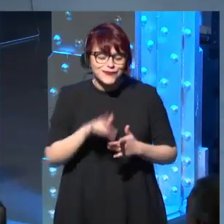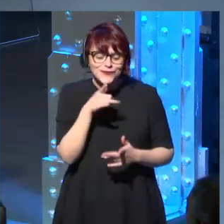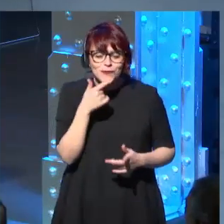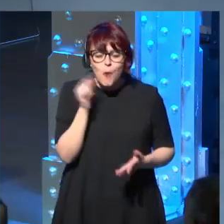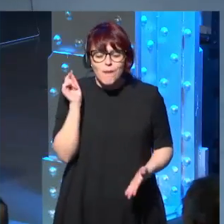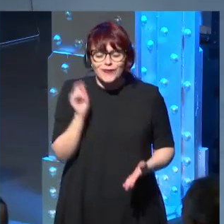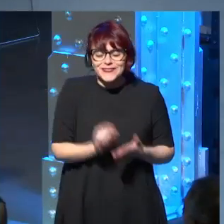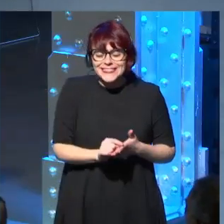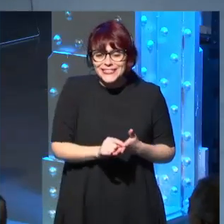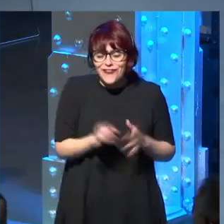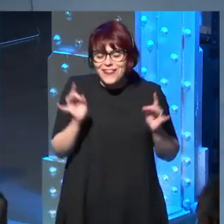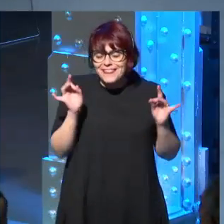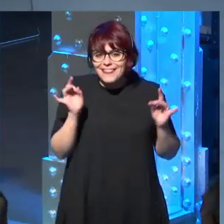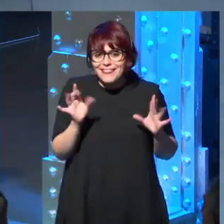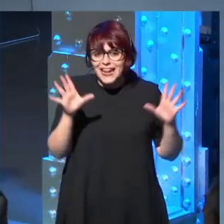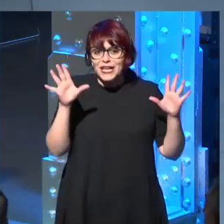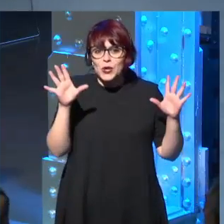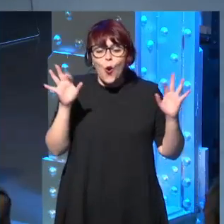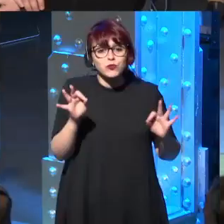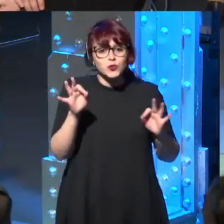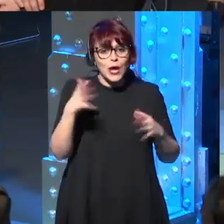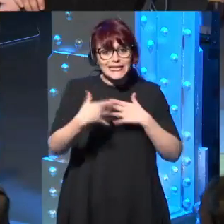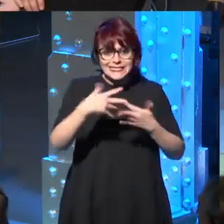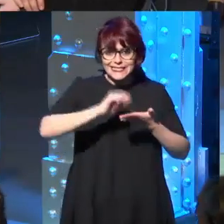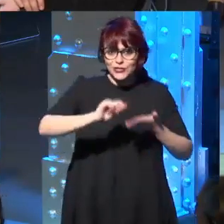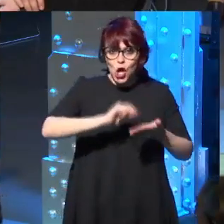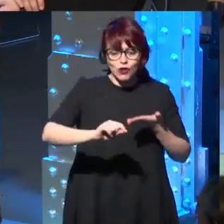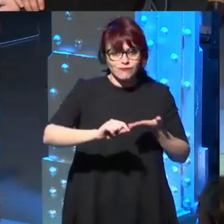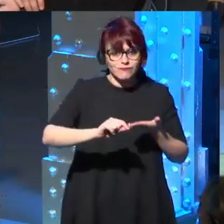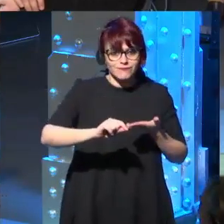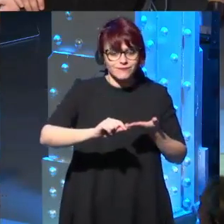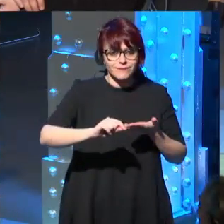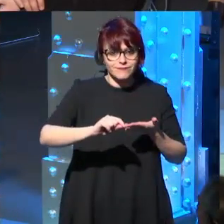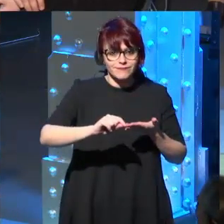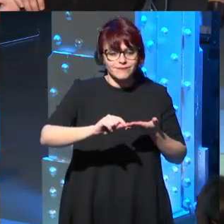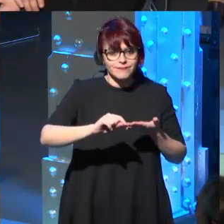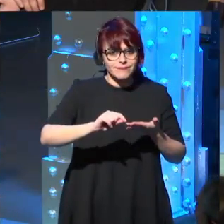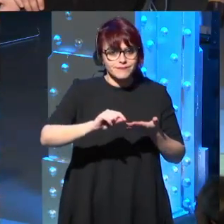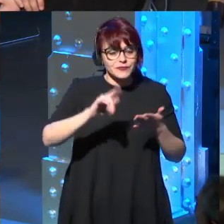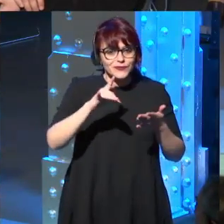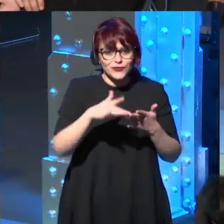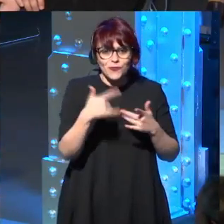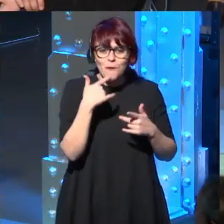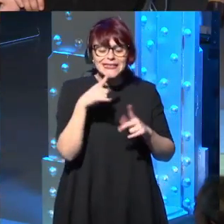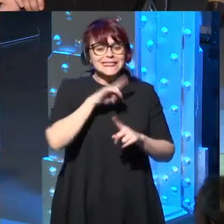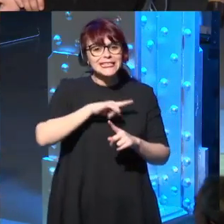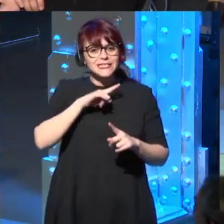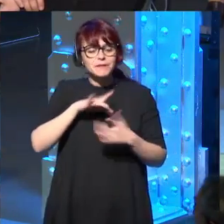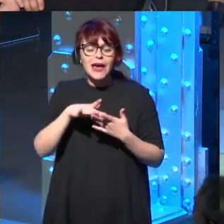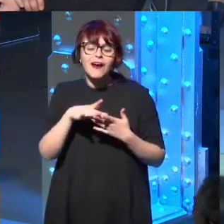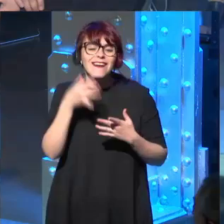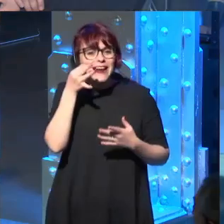when the writer, and I see myself more as a craftsman rather than